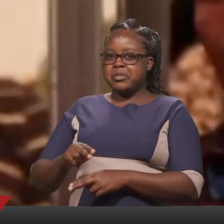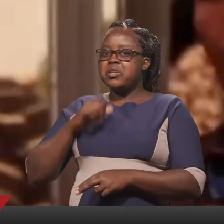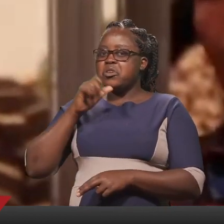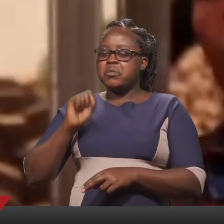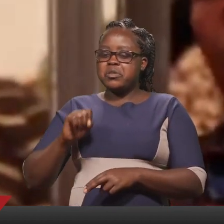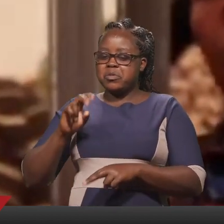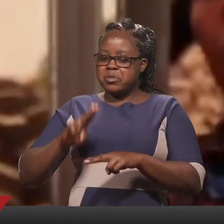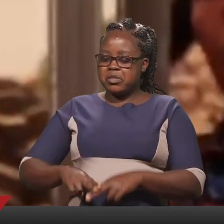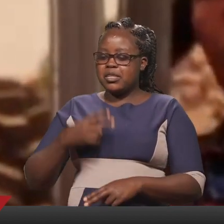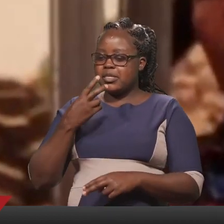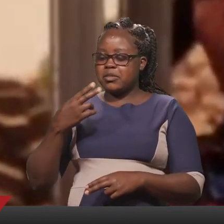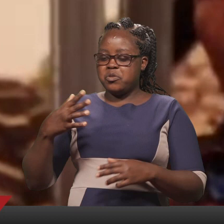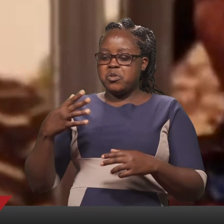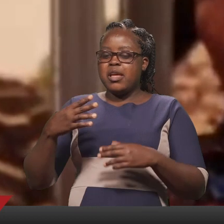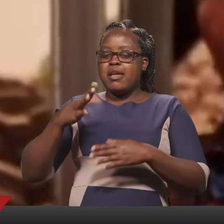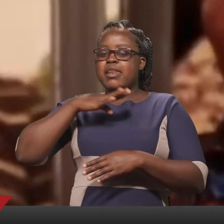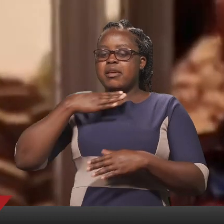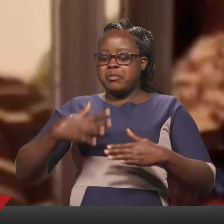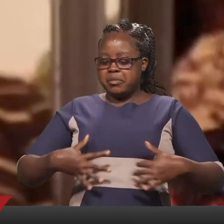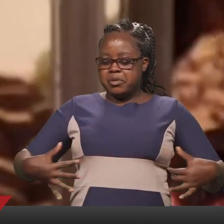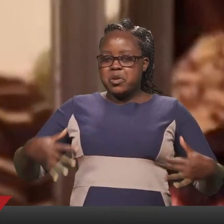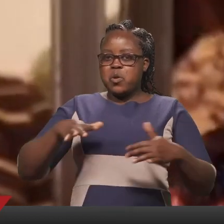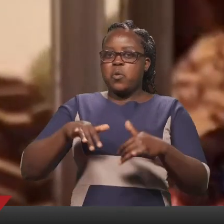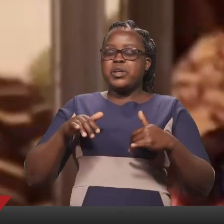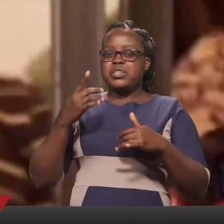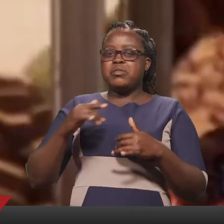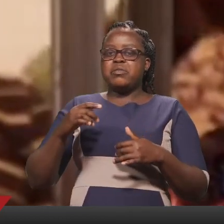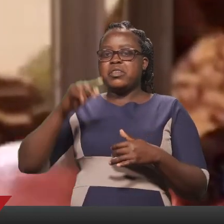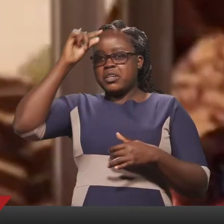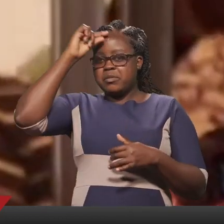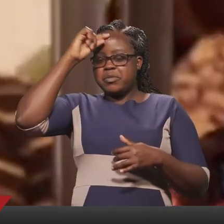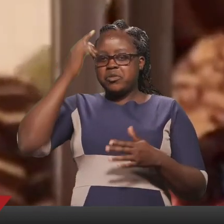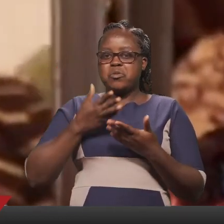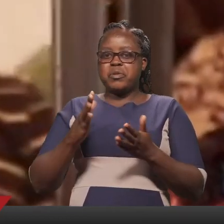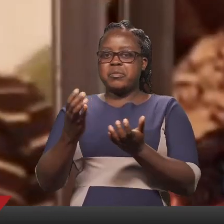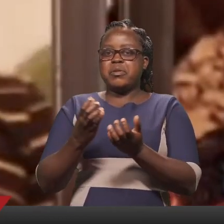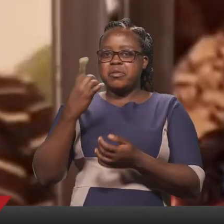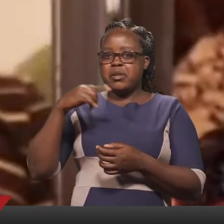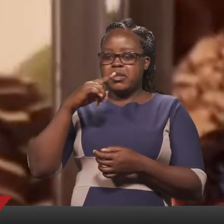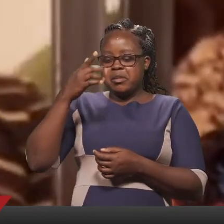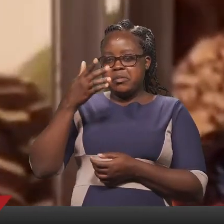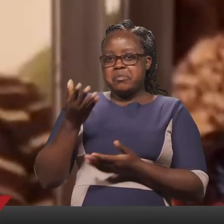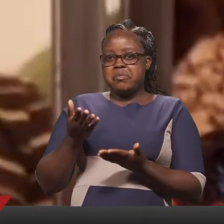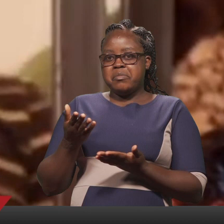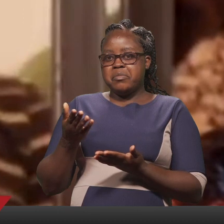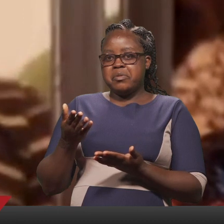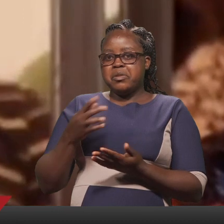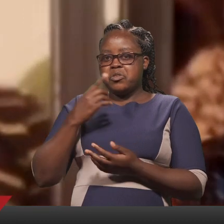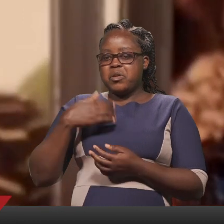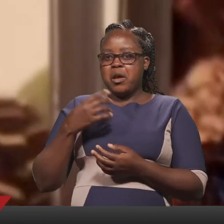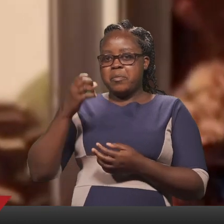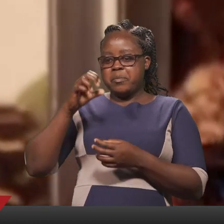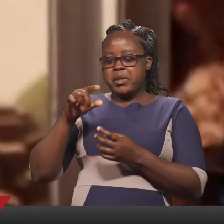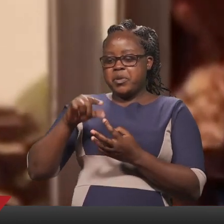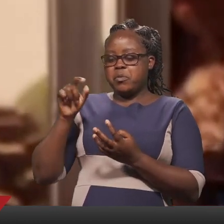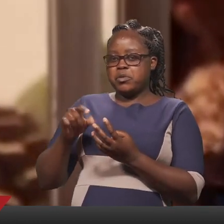vyuma yetu hatukai. We cannot sit down and see our children dying of hunger. Just wait for the government to open the business for us. Maybe they don't have the intentions. They